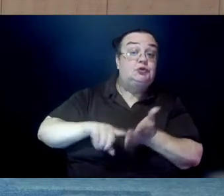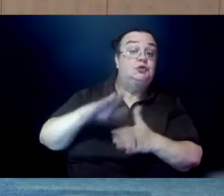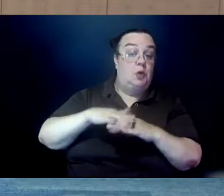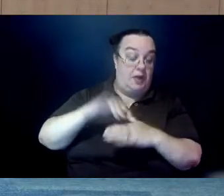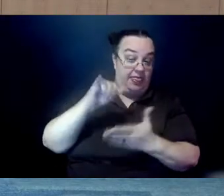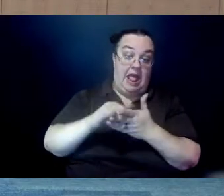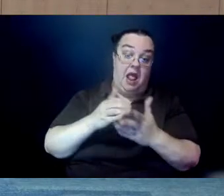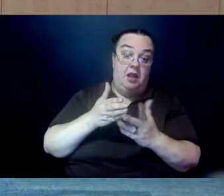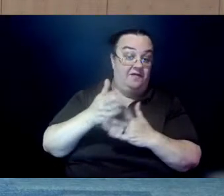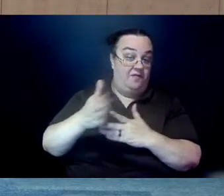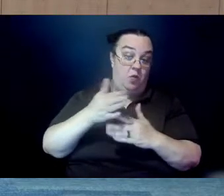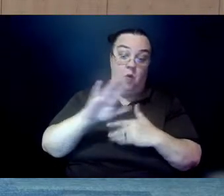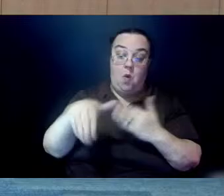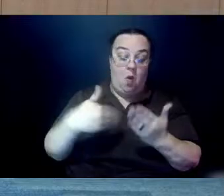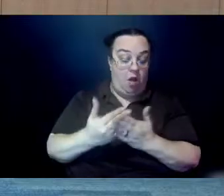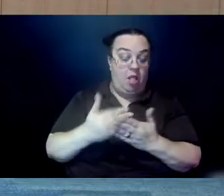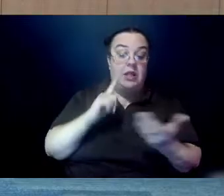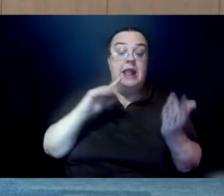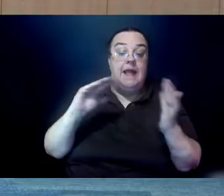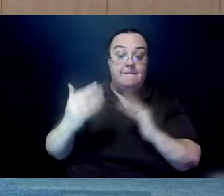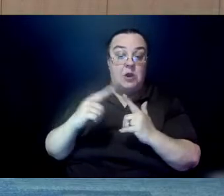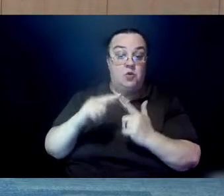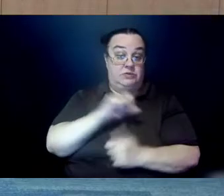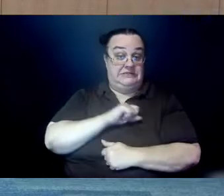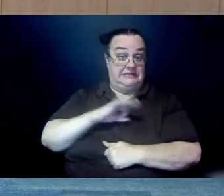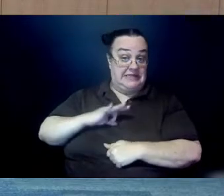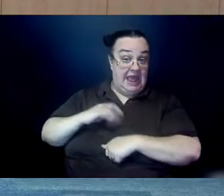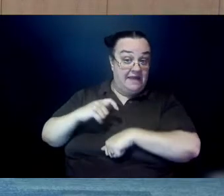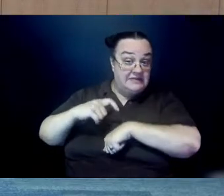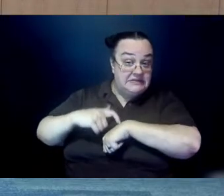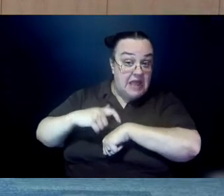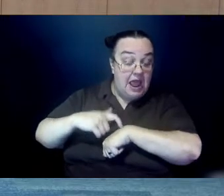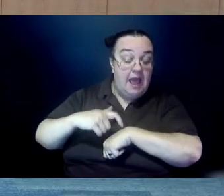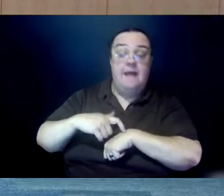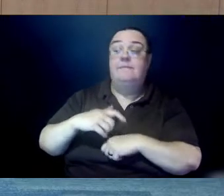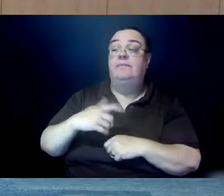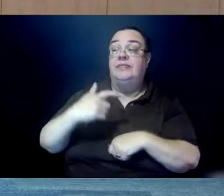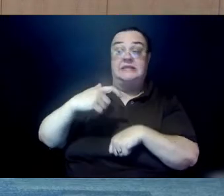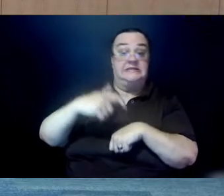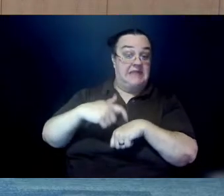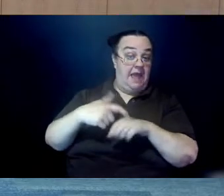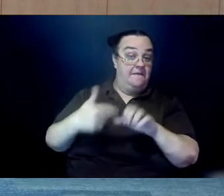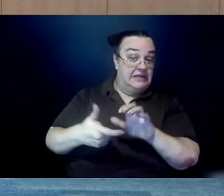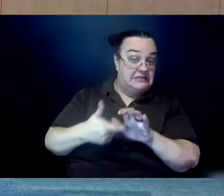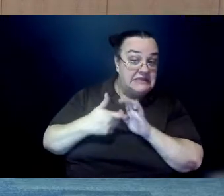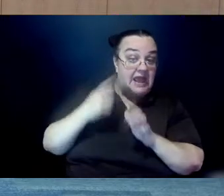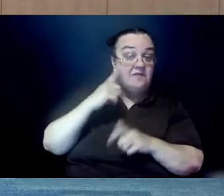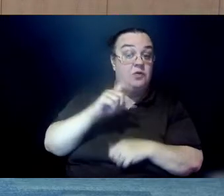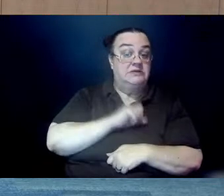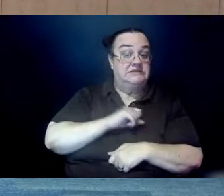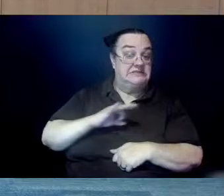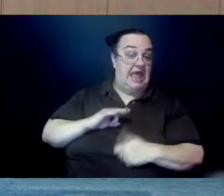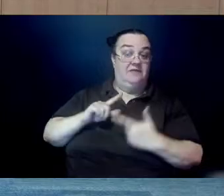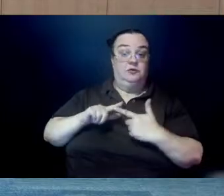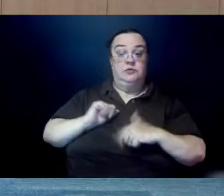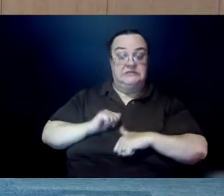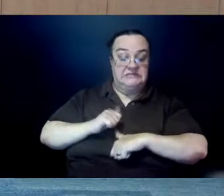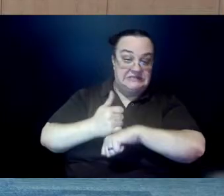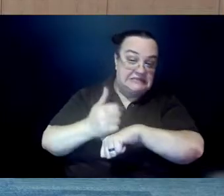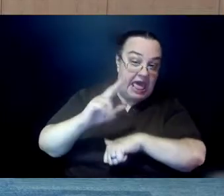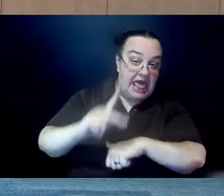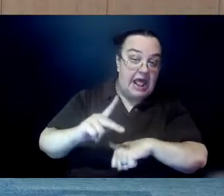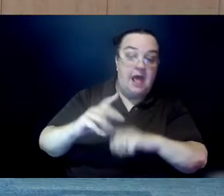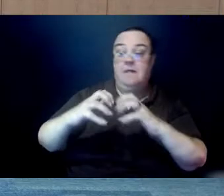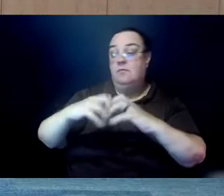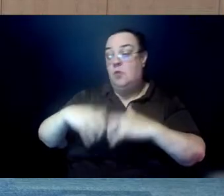all boards. Comparing it to staff time, the time that it takes for staff to set up, break down, participate,